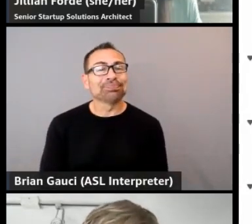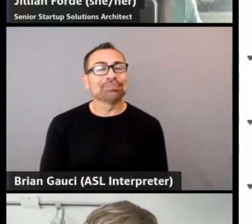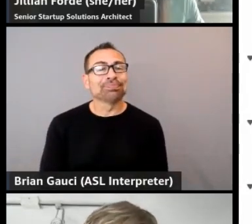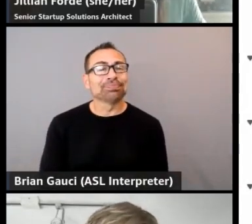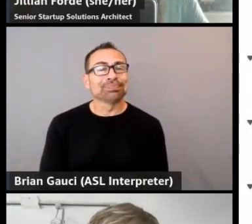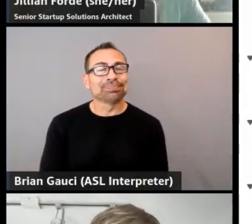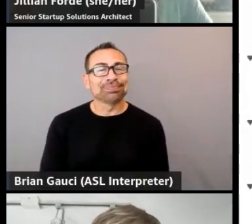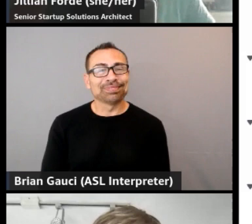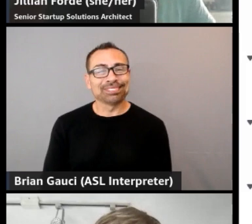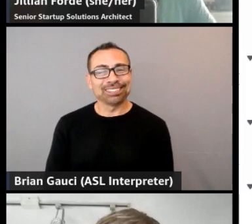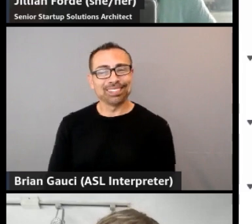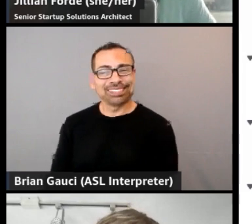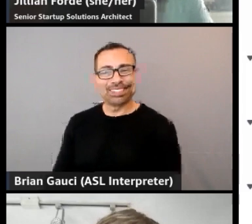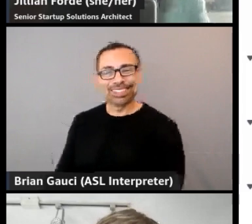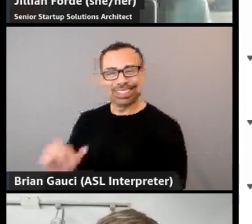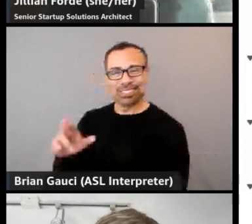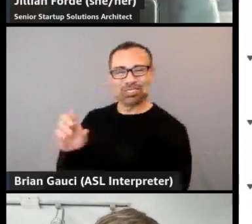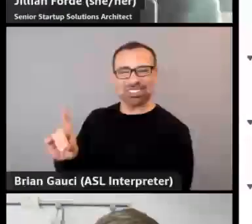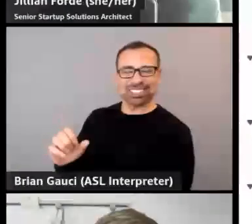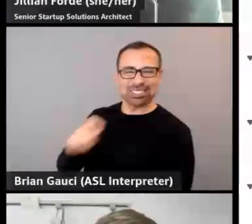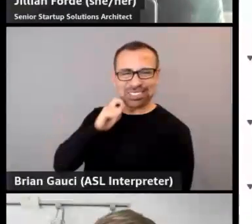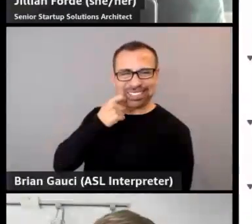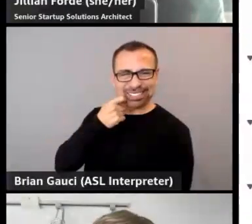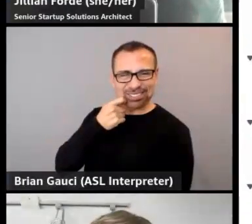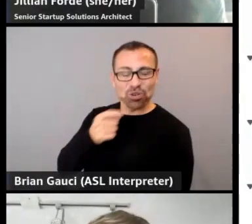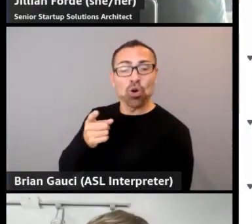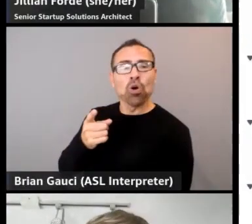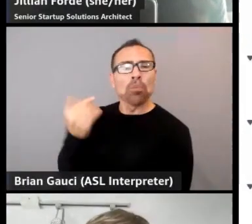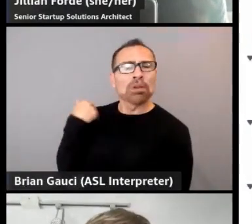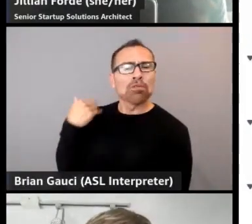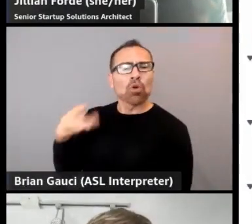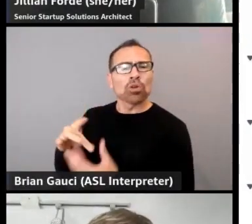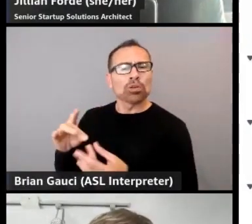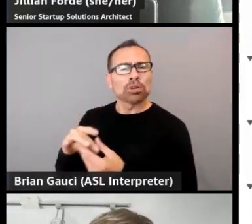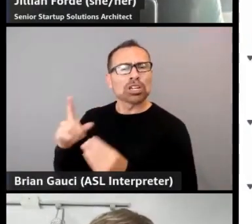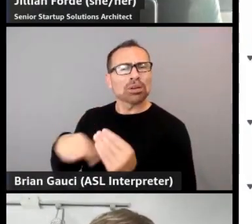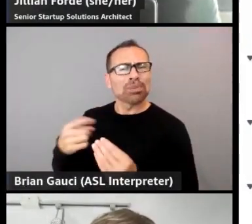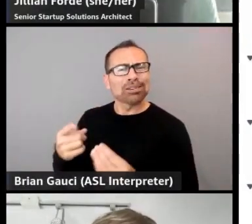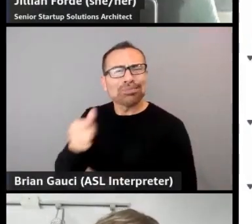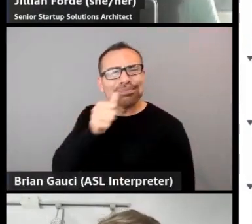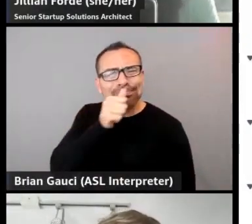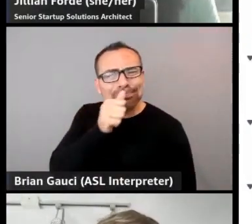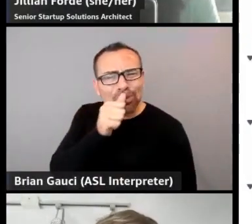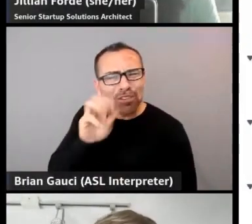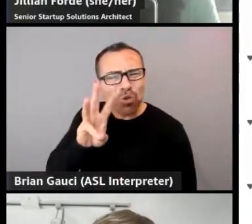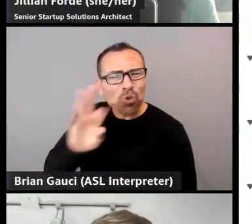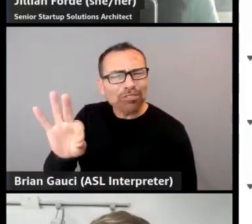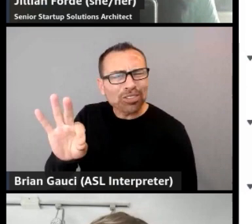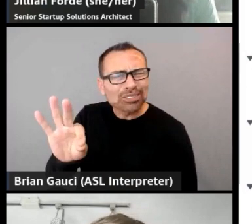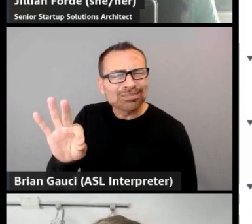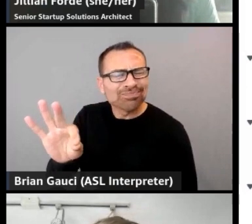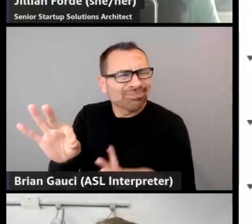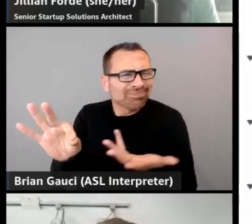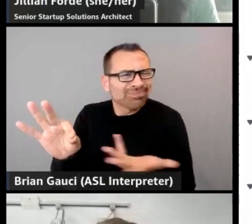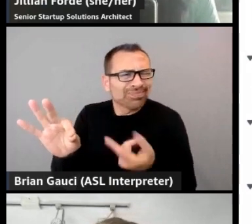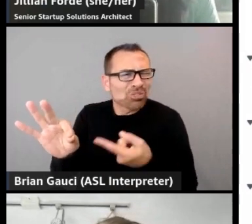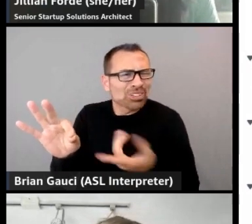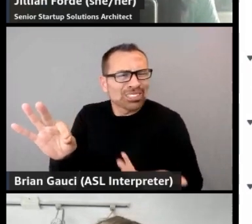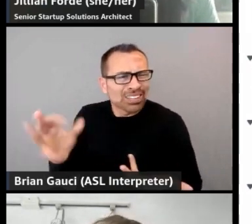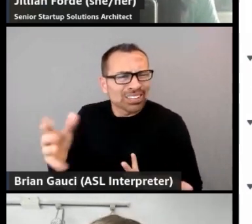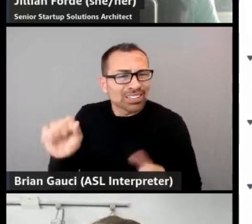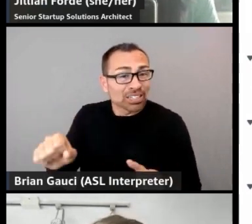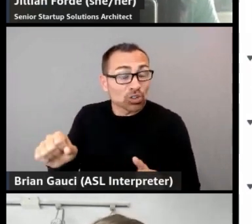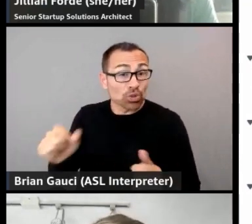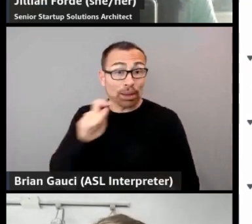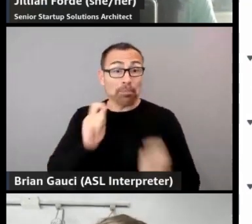Super cool. Yeah. So you mentioned at one point about private workflows. Can you tell us a little bit more about that? Is it like can you